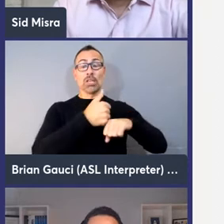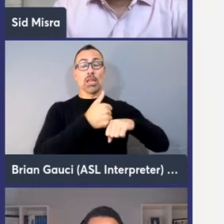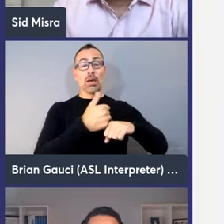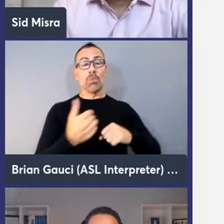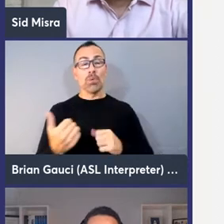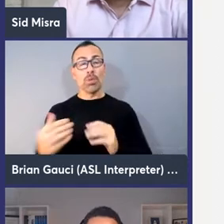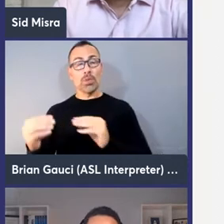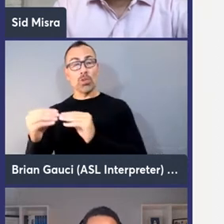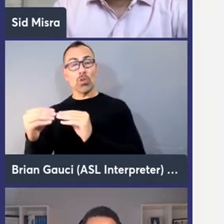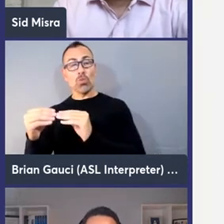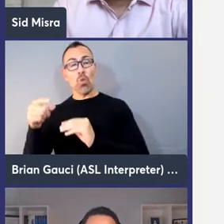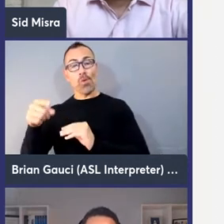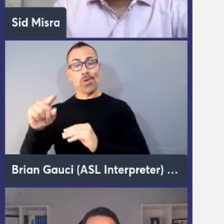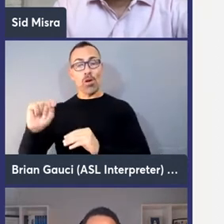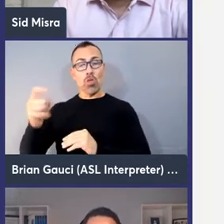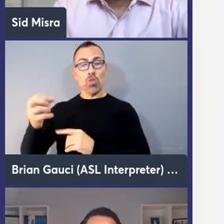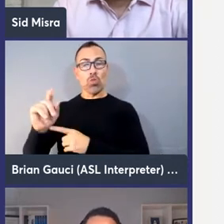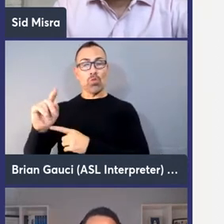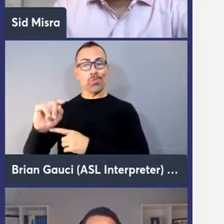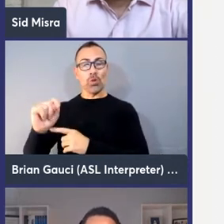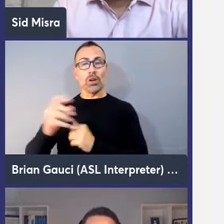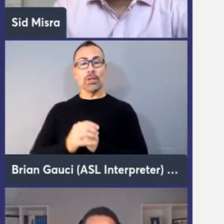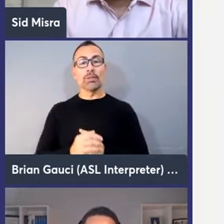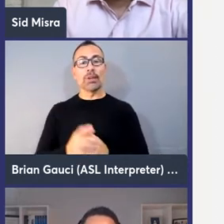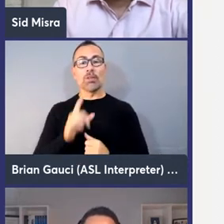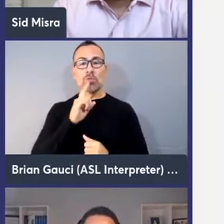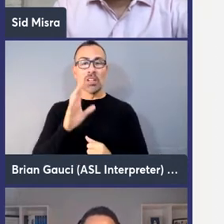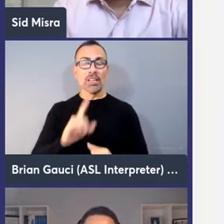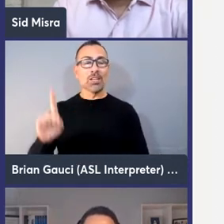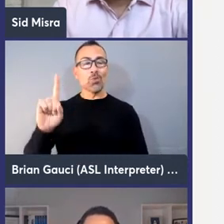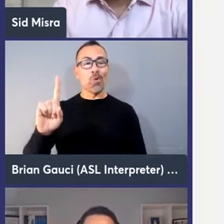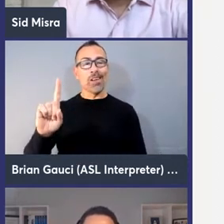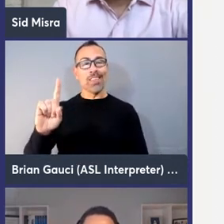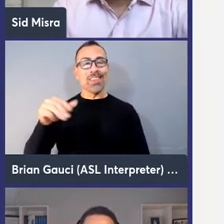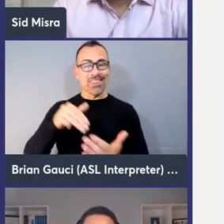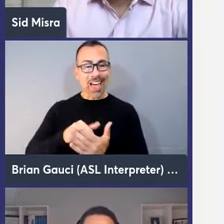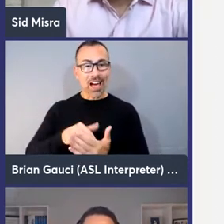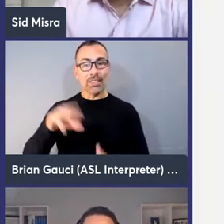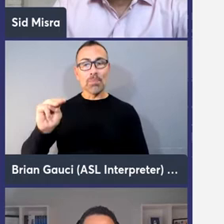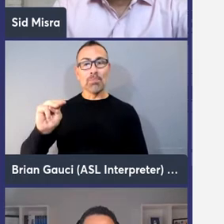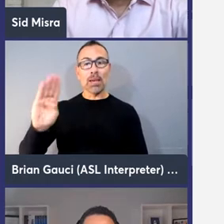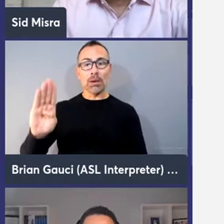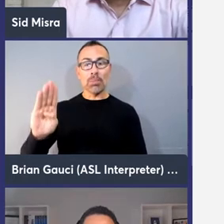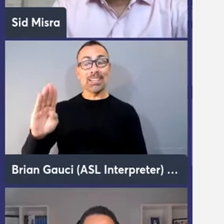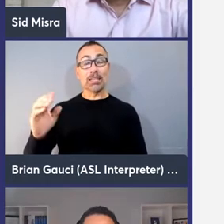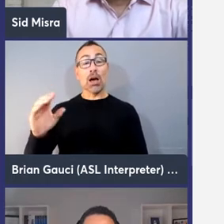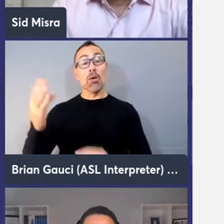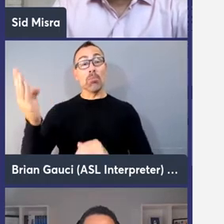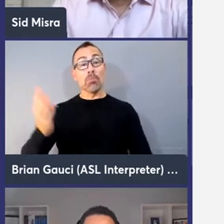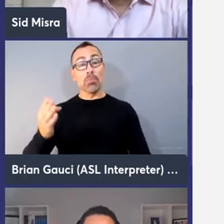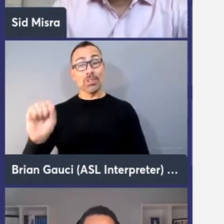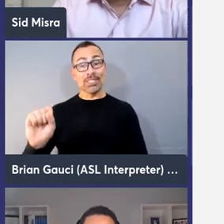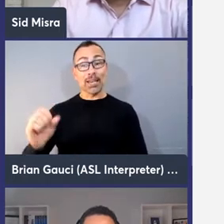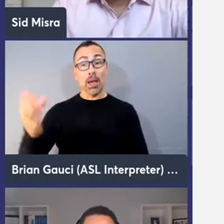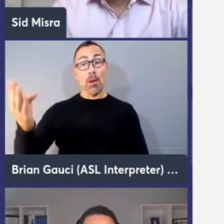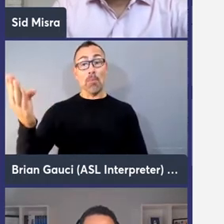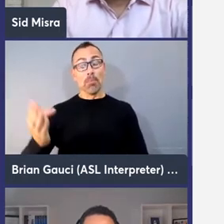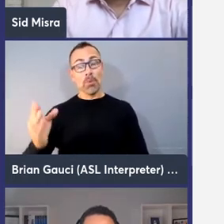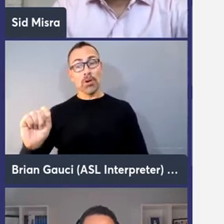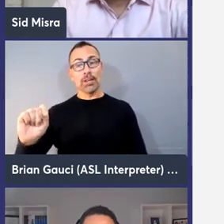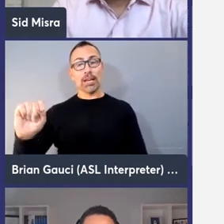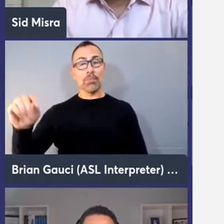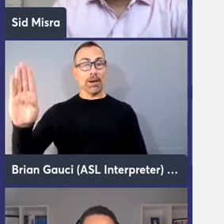linearly at the rate of 1,000 megabytes per second per terabyte. Because if I boosted this up to 12